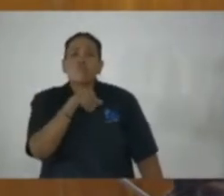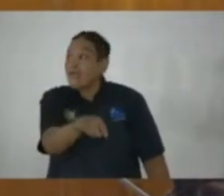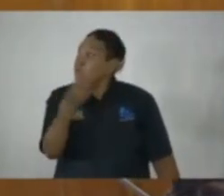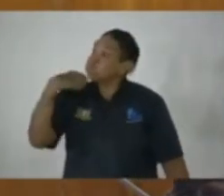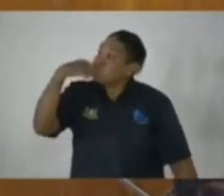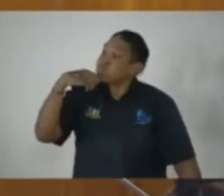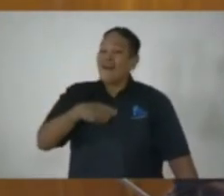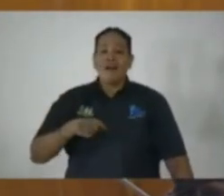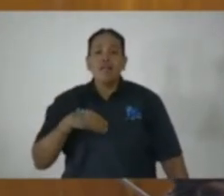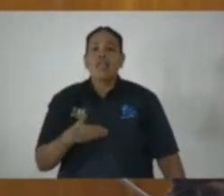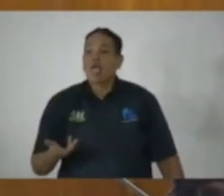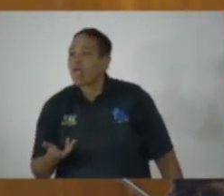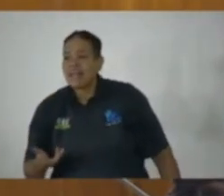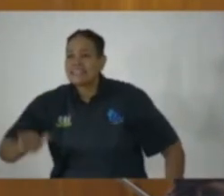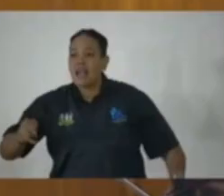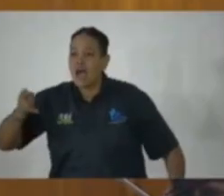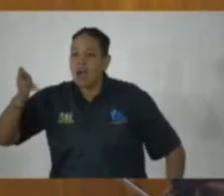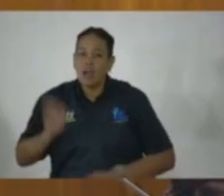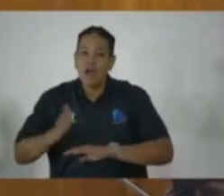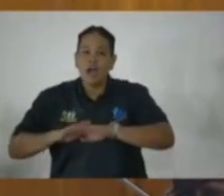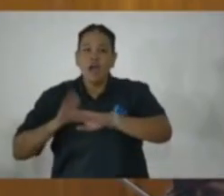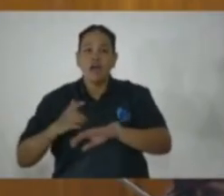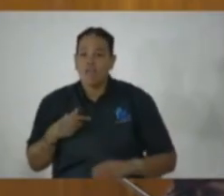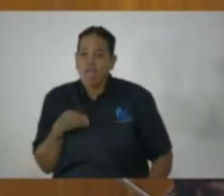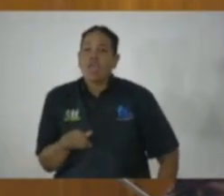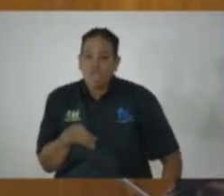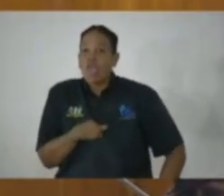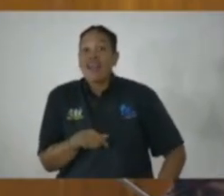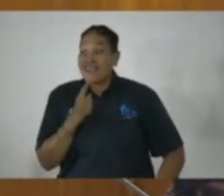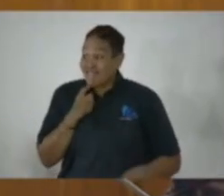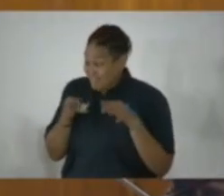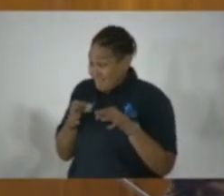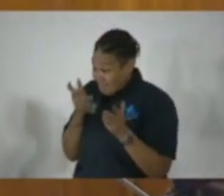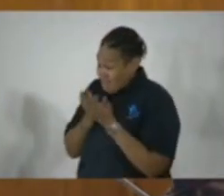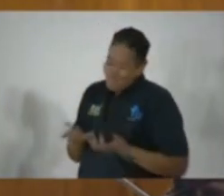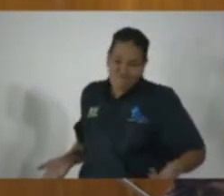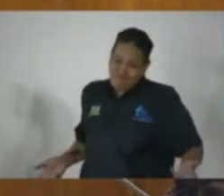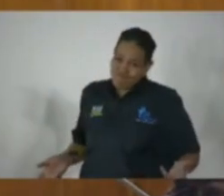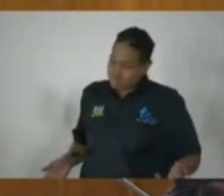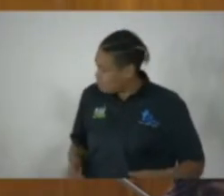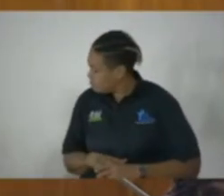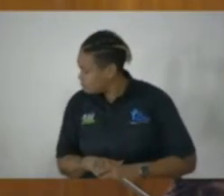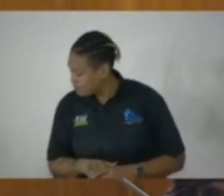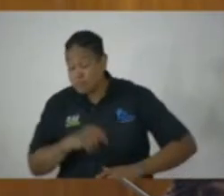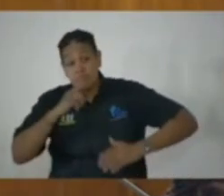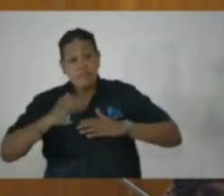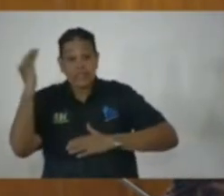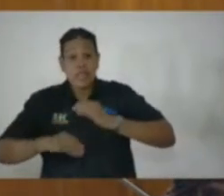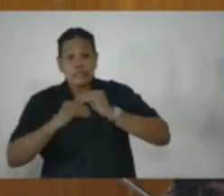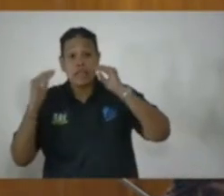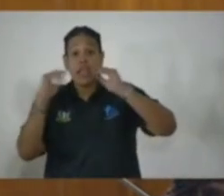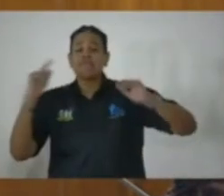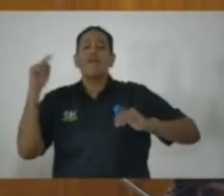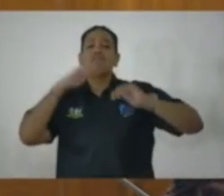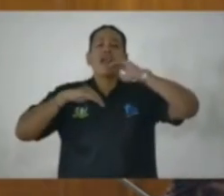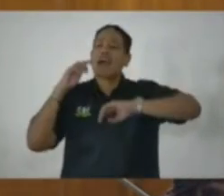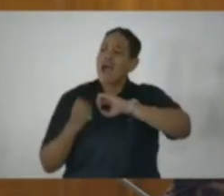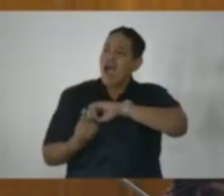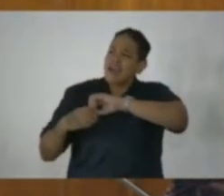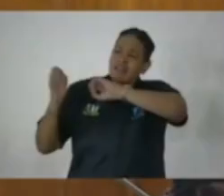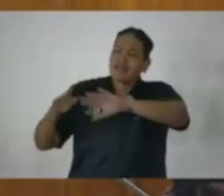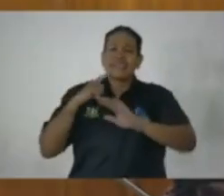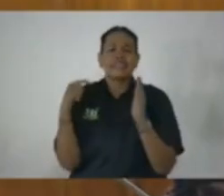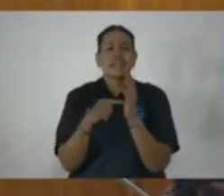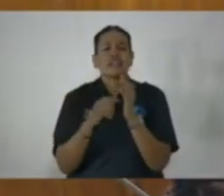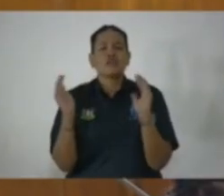not being addressed by what is being posited by the inflation rate. The next level of lies that we're told would have been